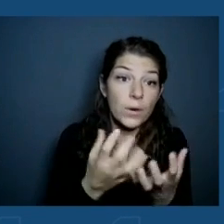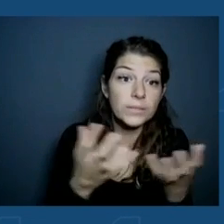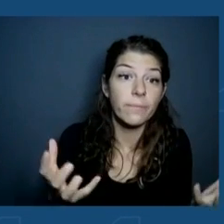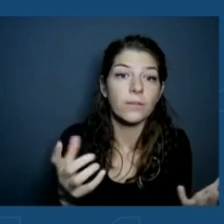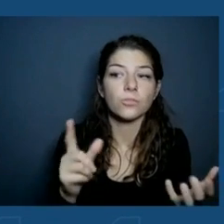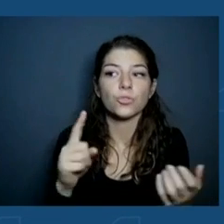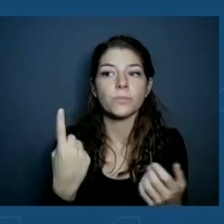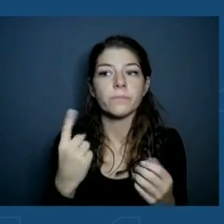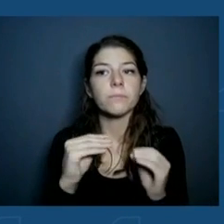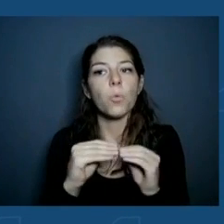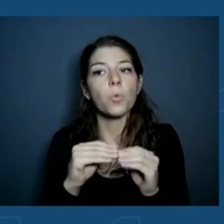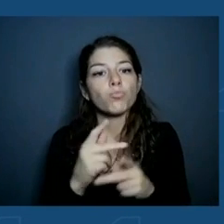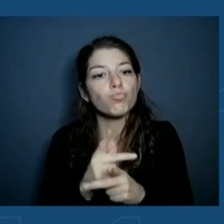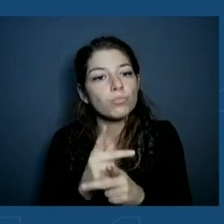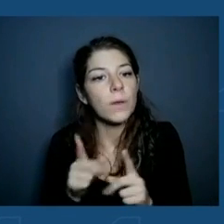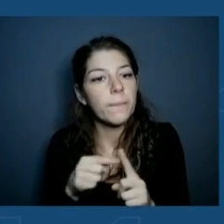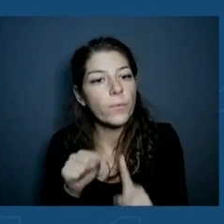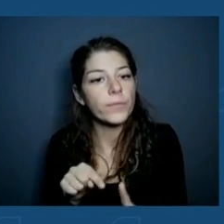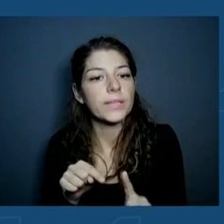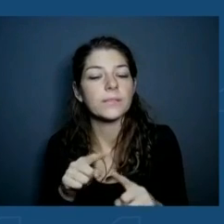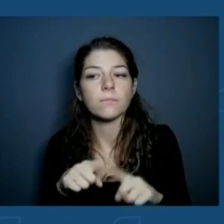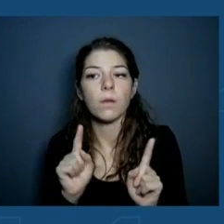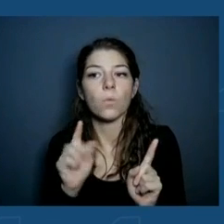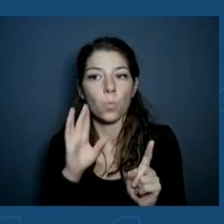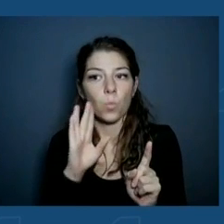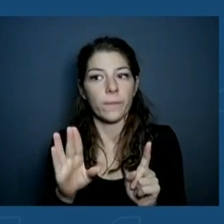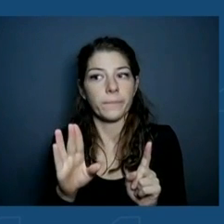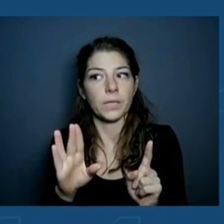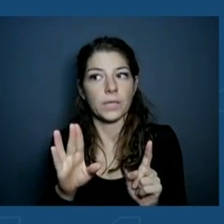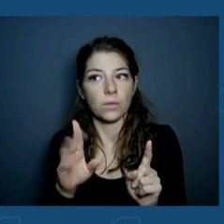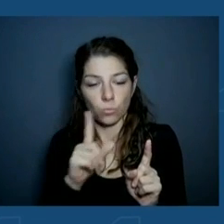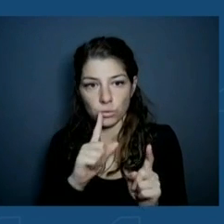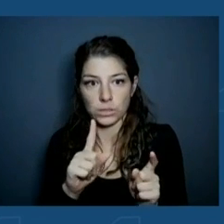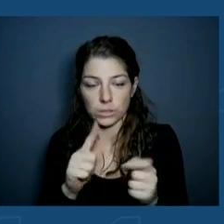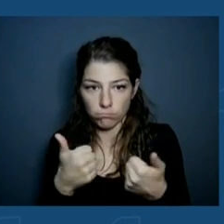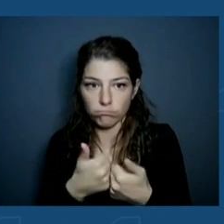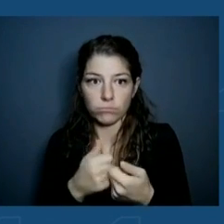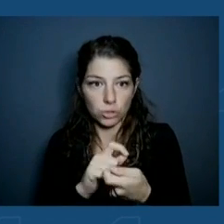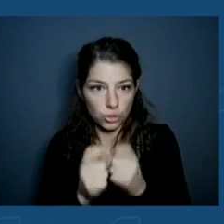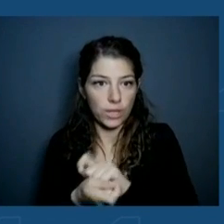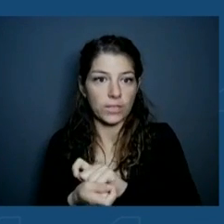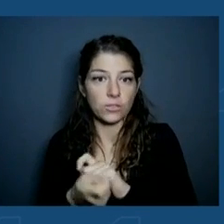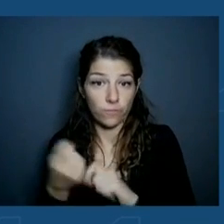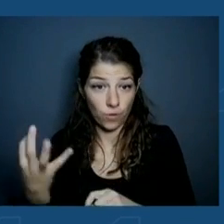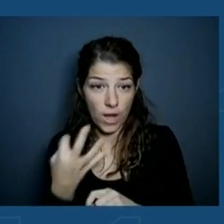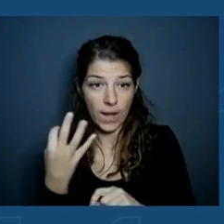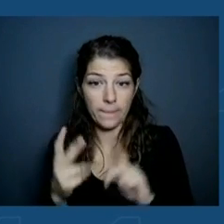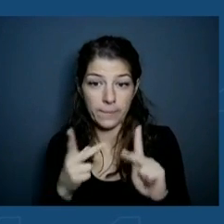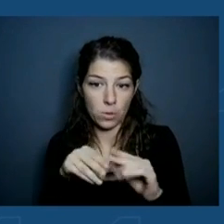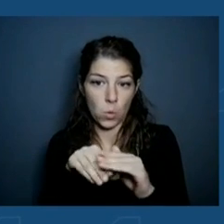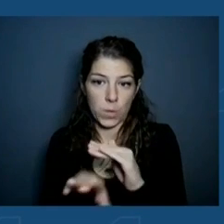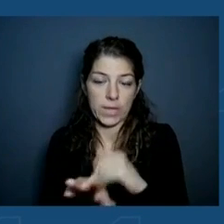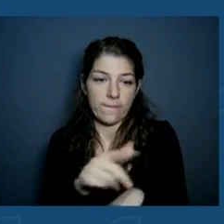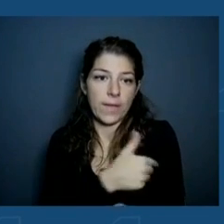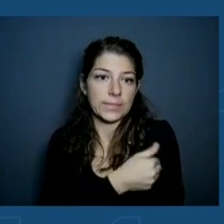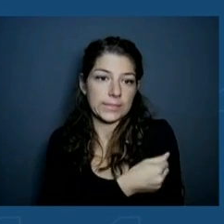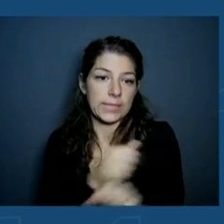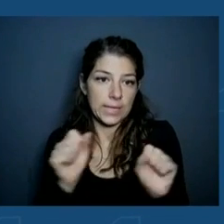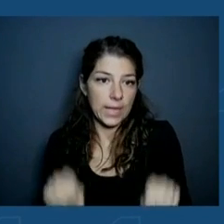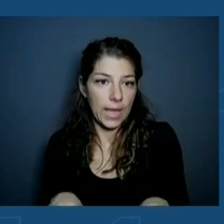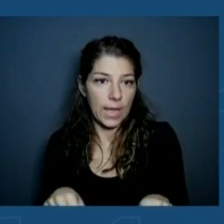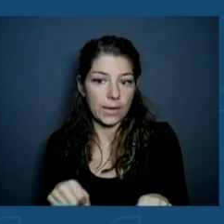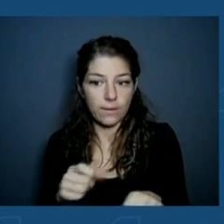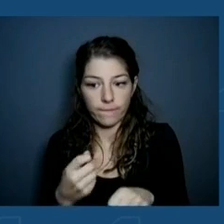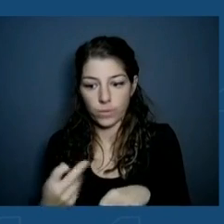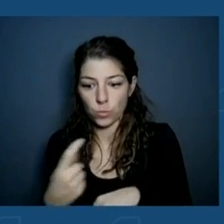little cautious about this. But what is going to be the game changer is Friday when people can go in and get a vaccine in a couple of days